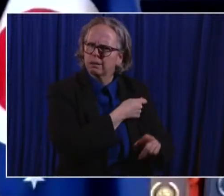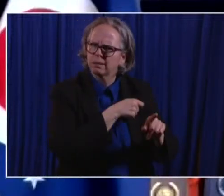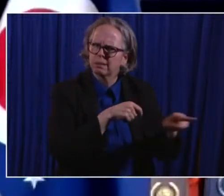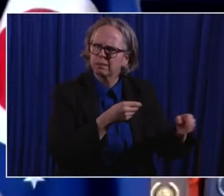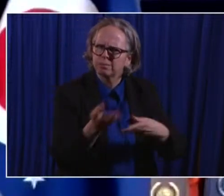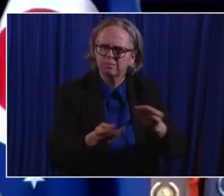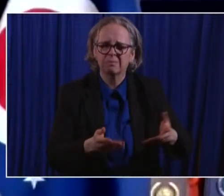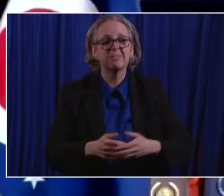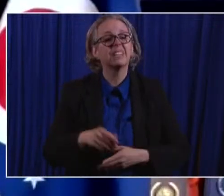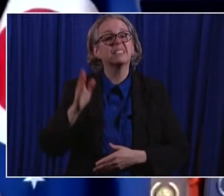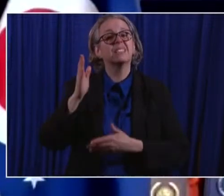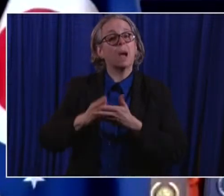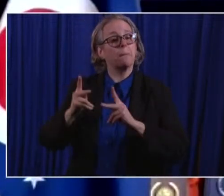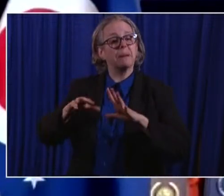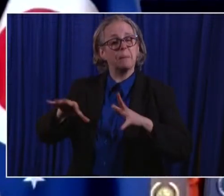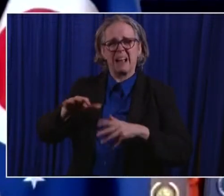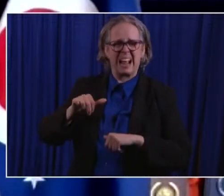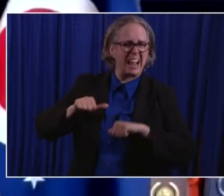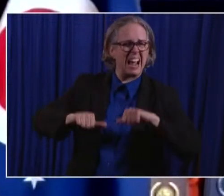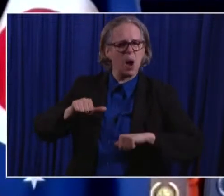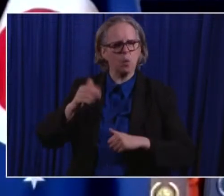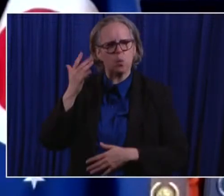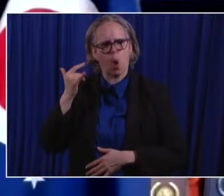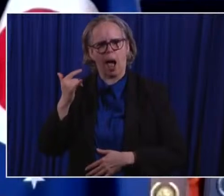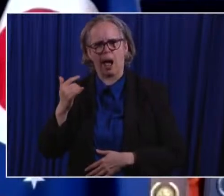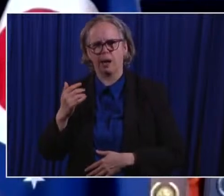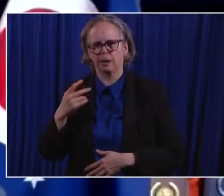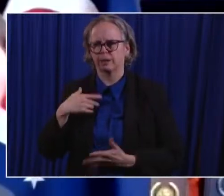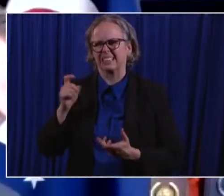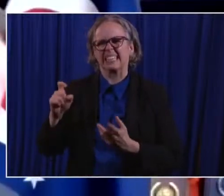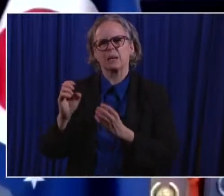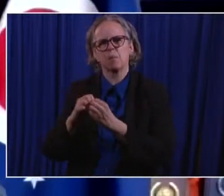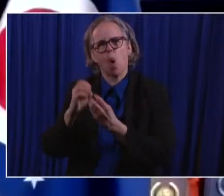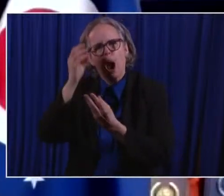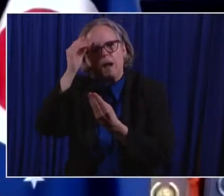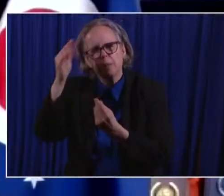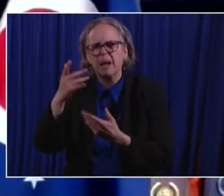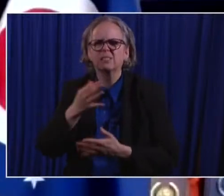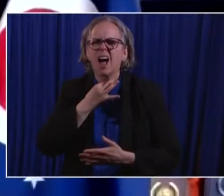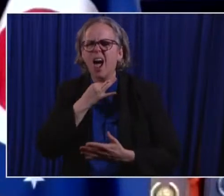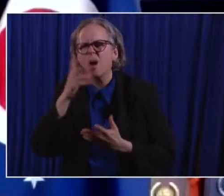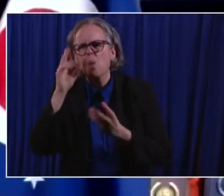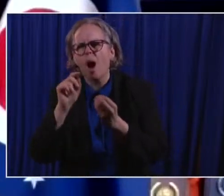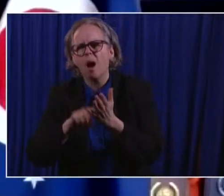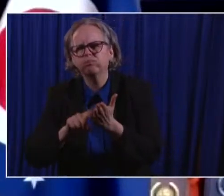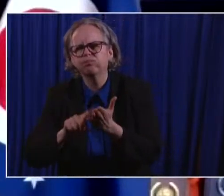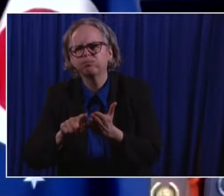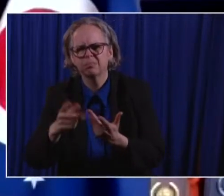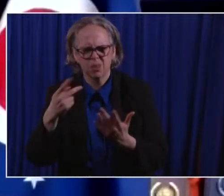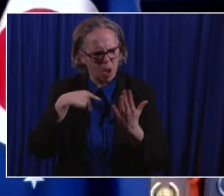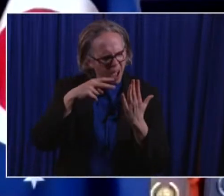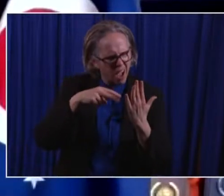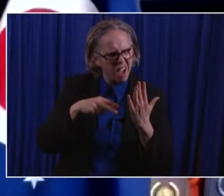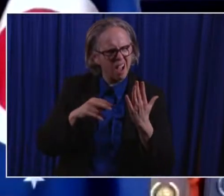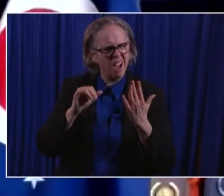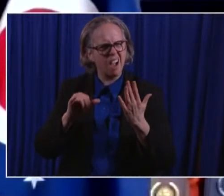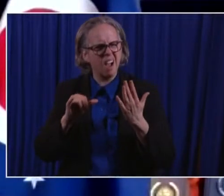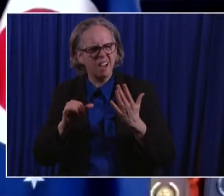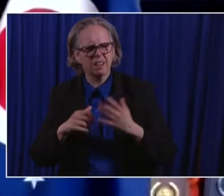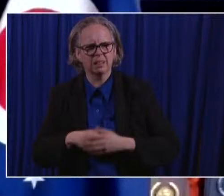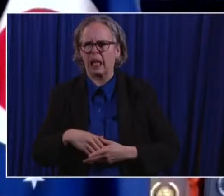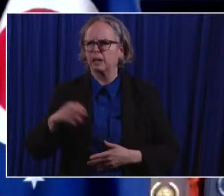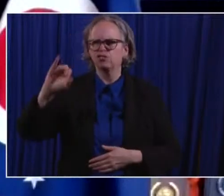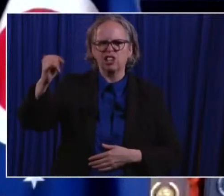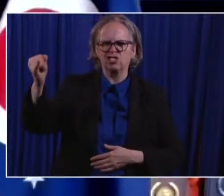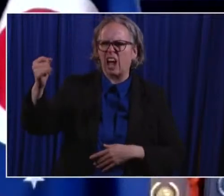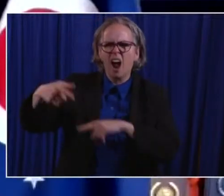about it. We've been trying to get more information about it. They read these things, about vaccine hesitancy over J&J and some of these